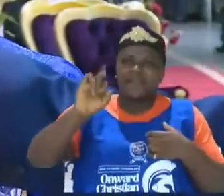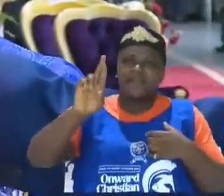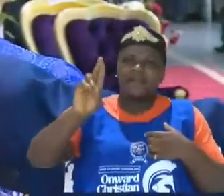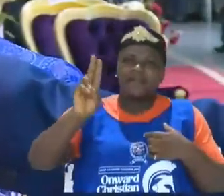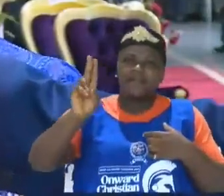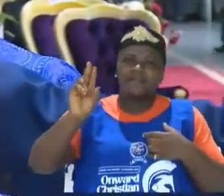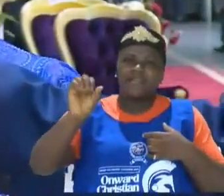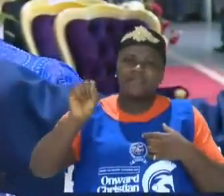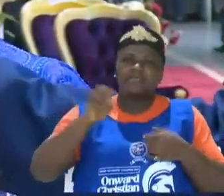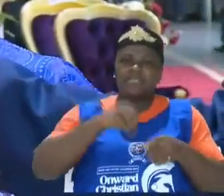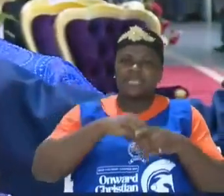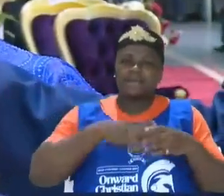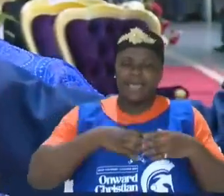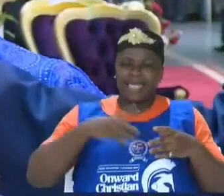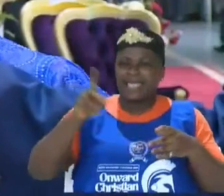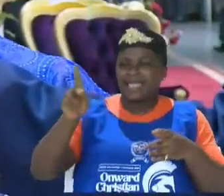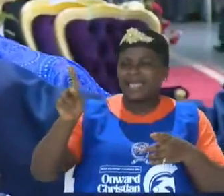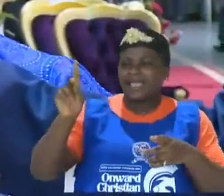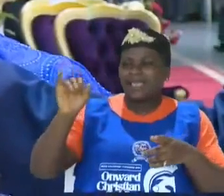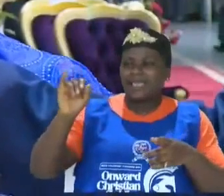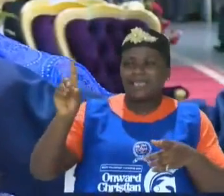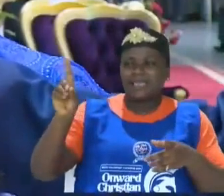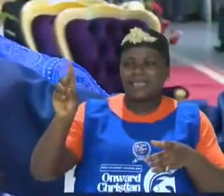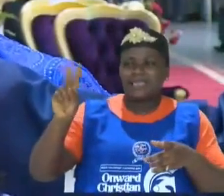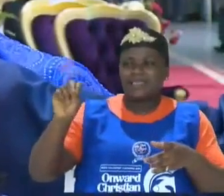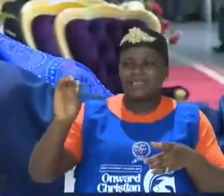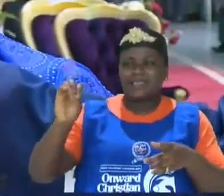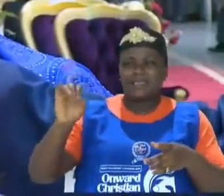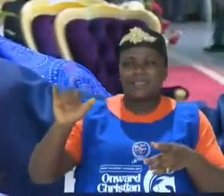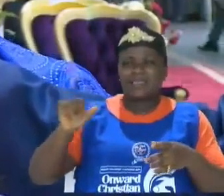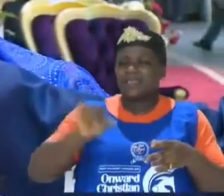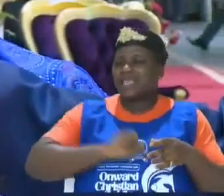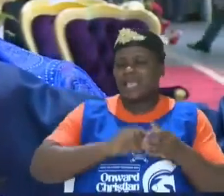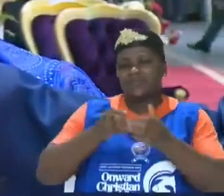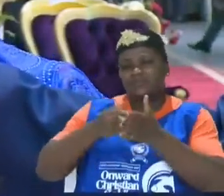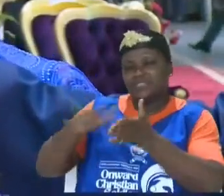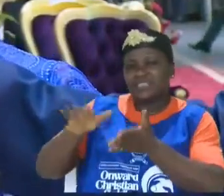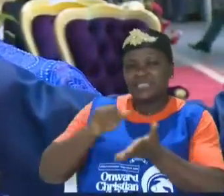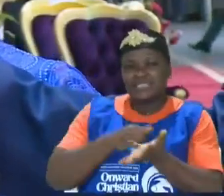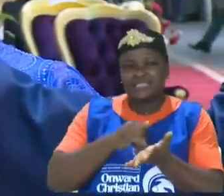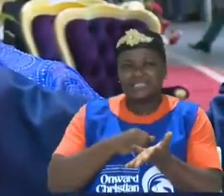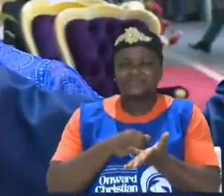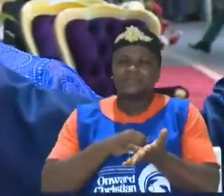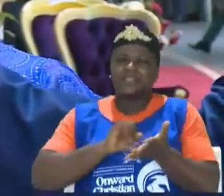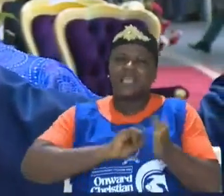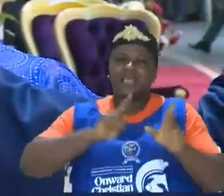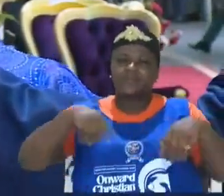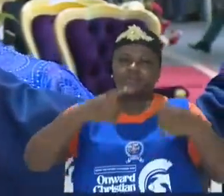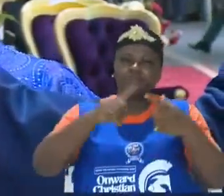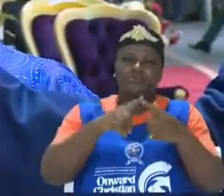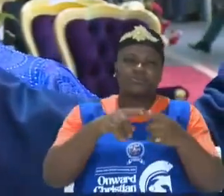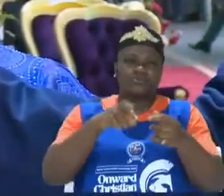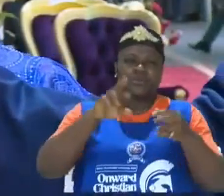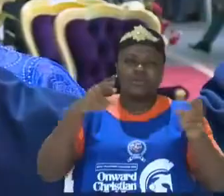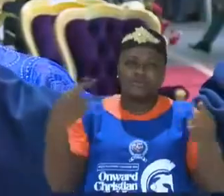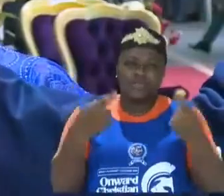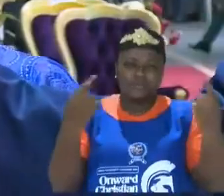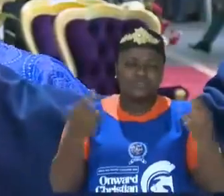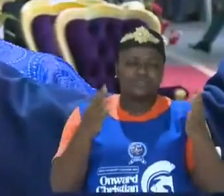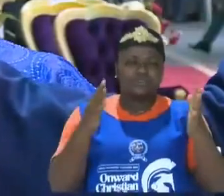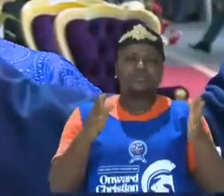I want to thank God that when we came this time around, I went to a Redemption Health Center and I did a series of tests